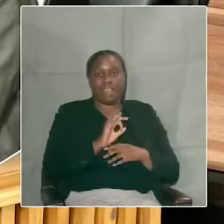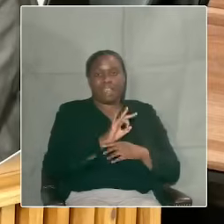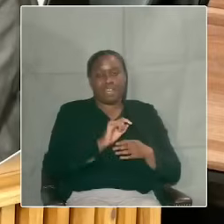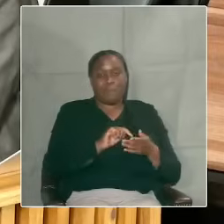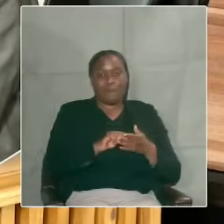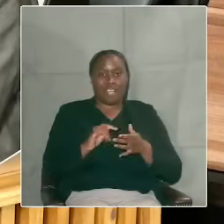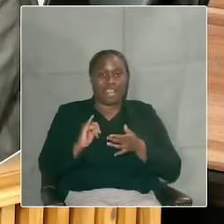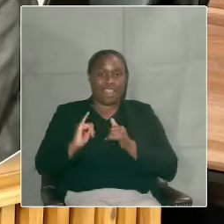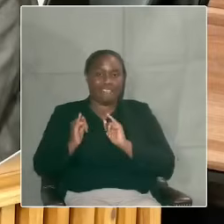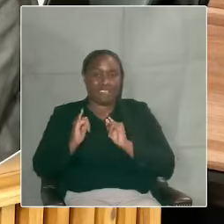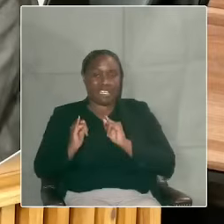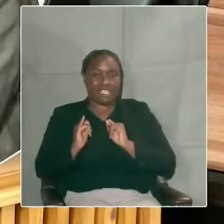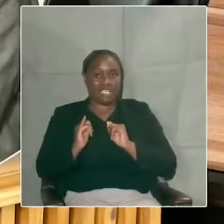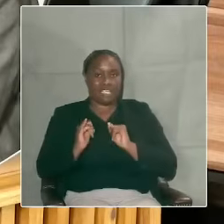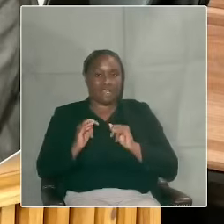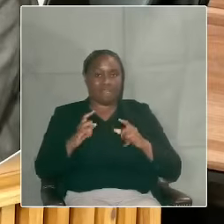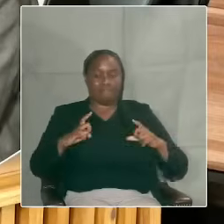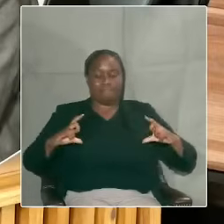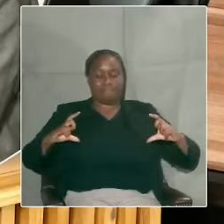3.11.